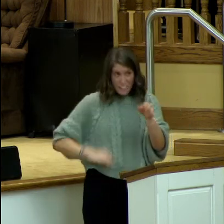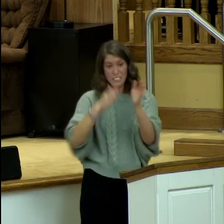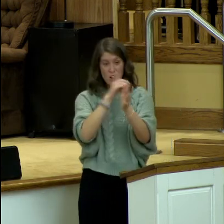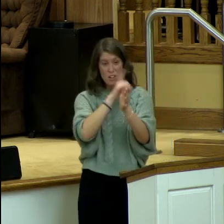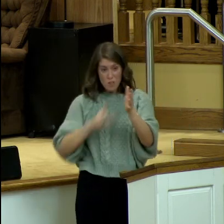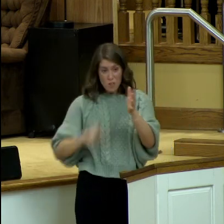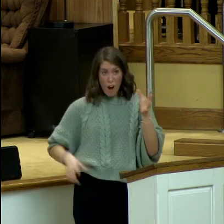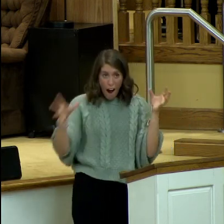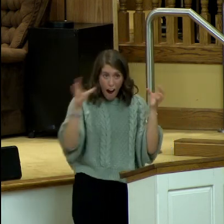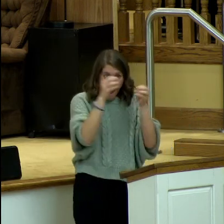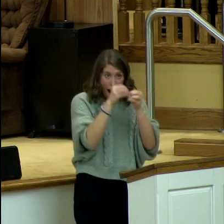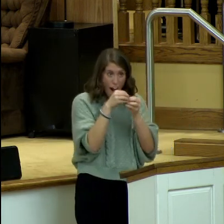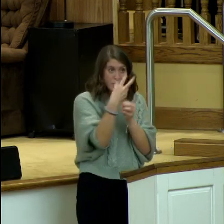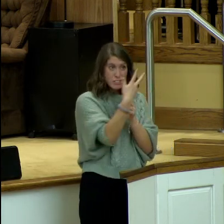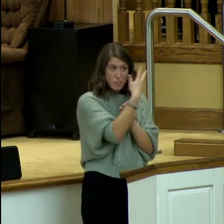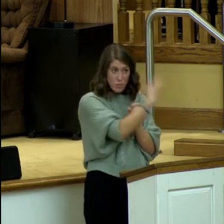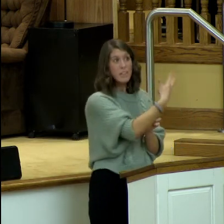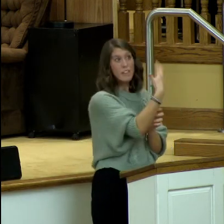put all